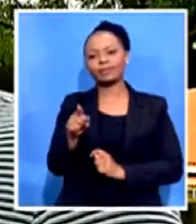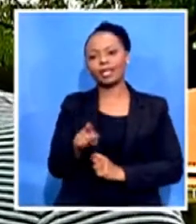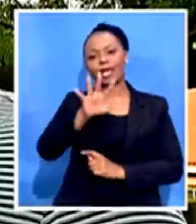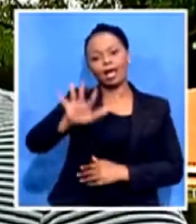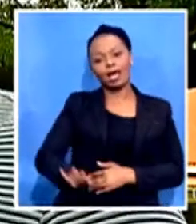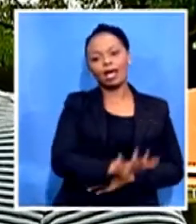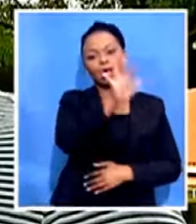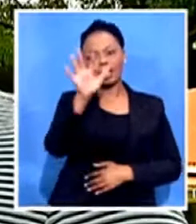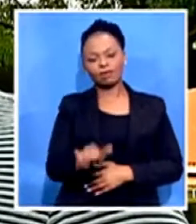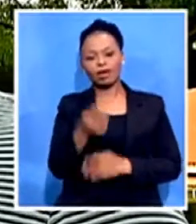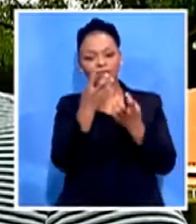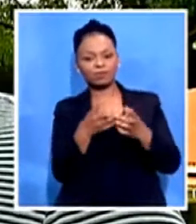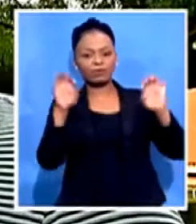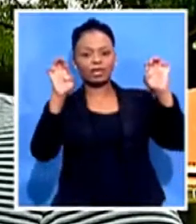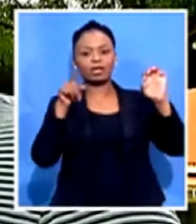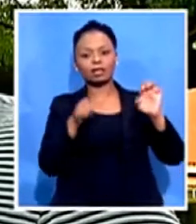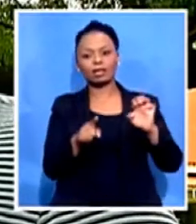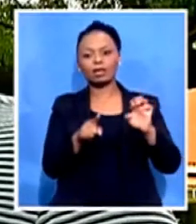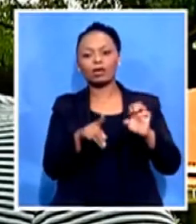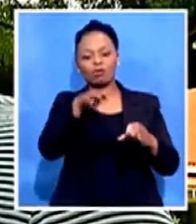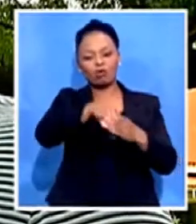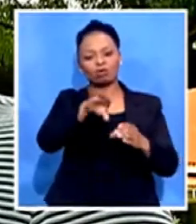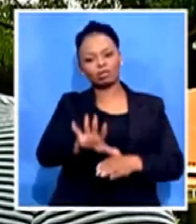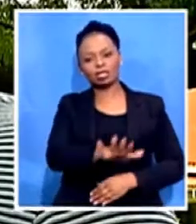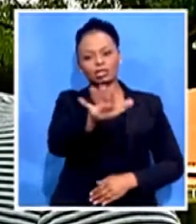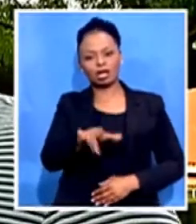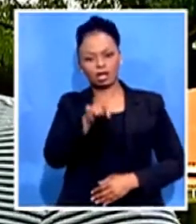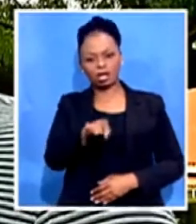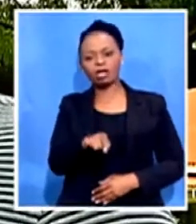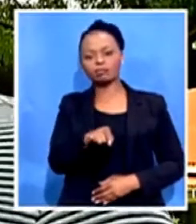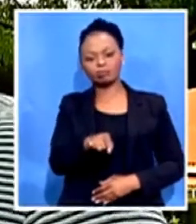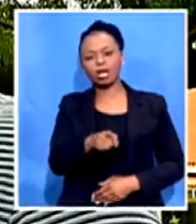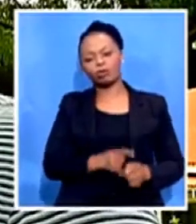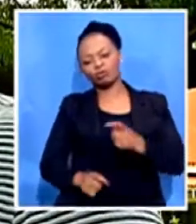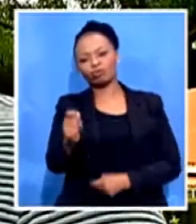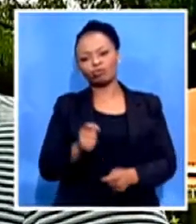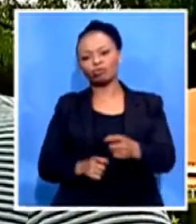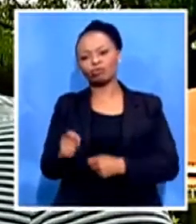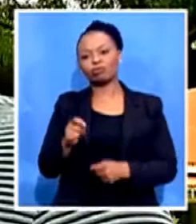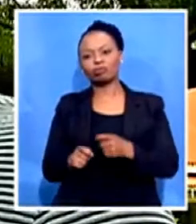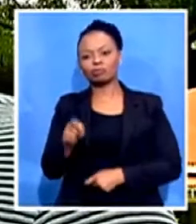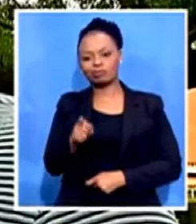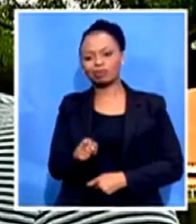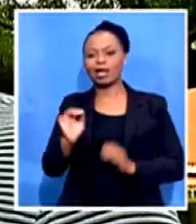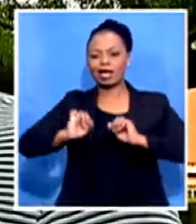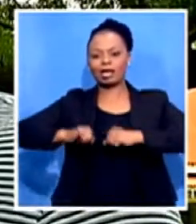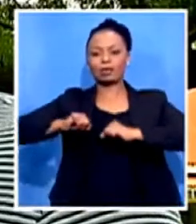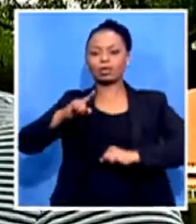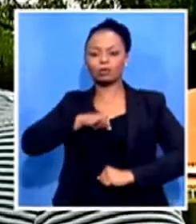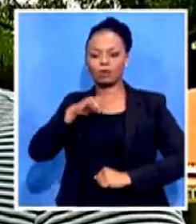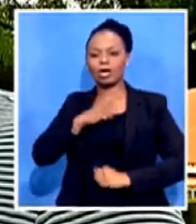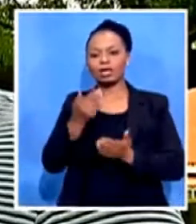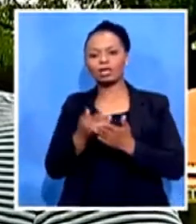Trade Agreement, puts them in a position to be able to maximize our output into the rest of the